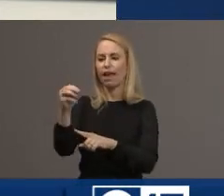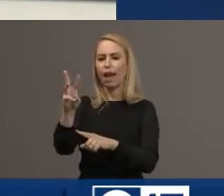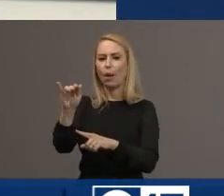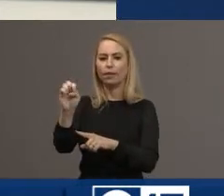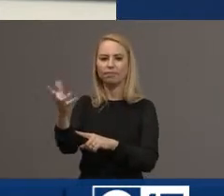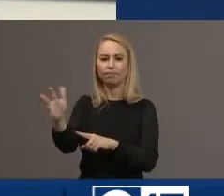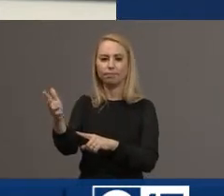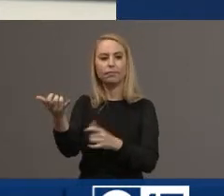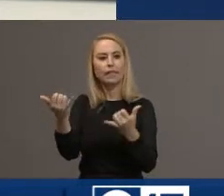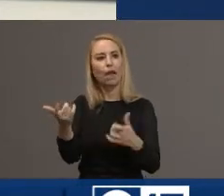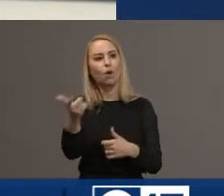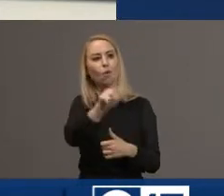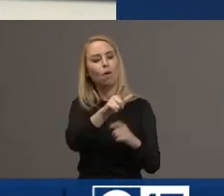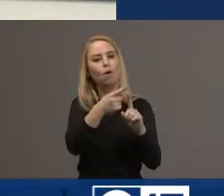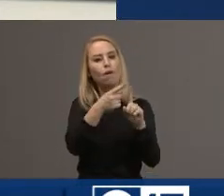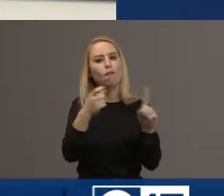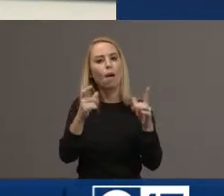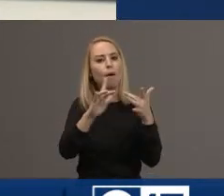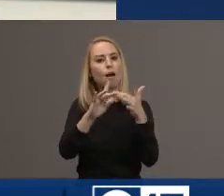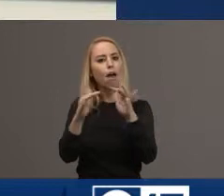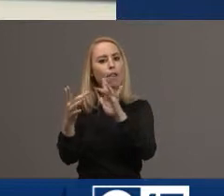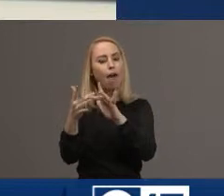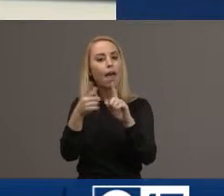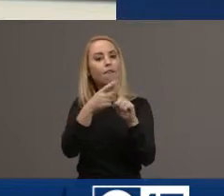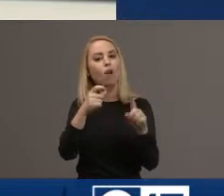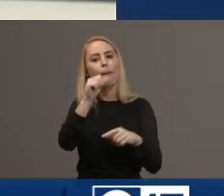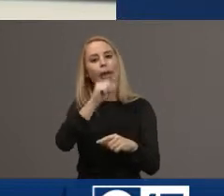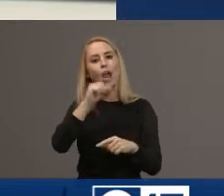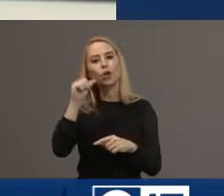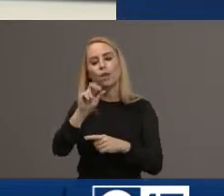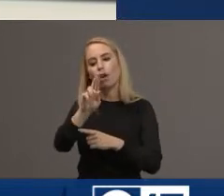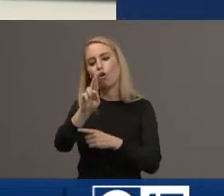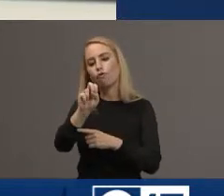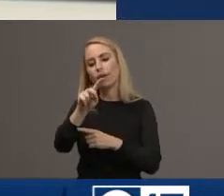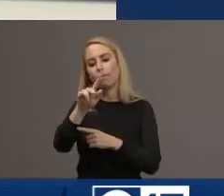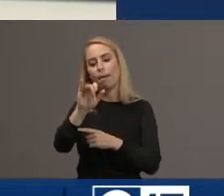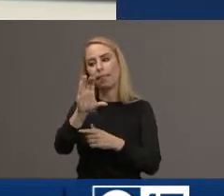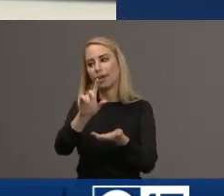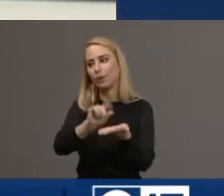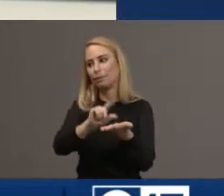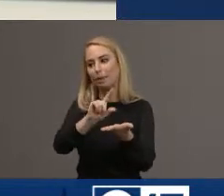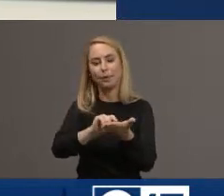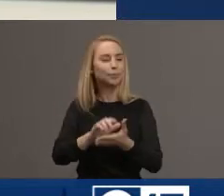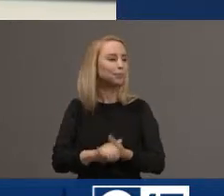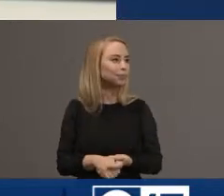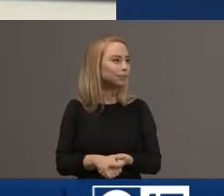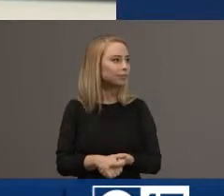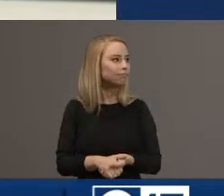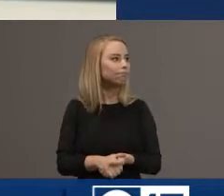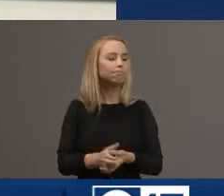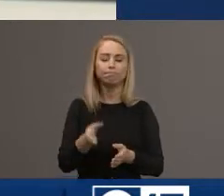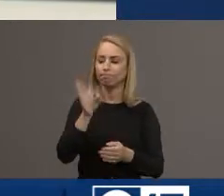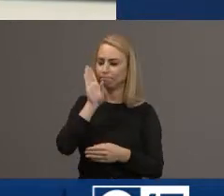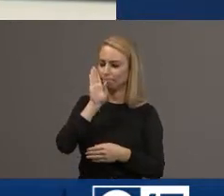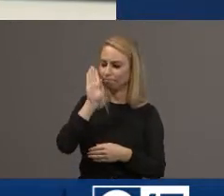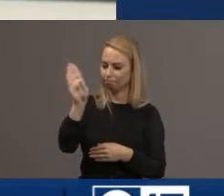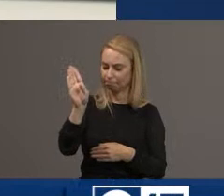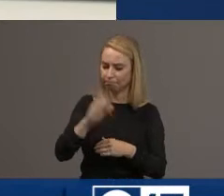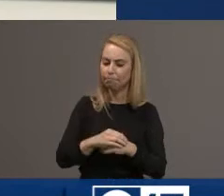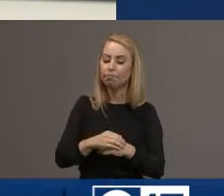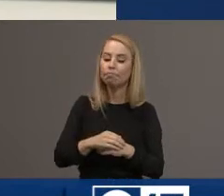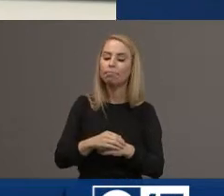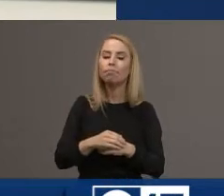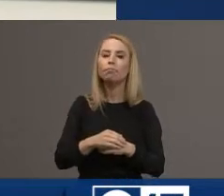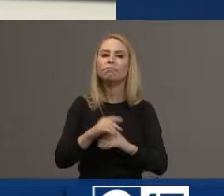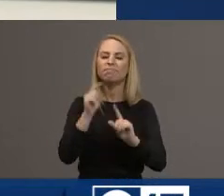question from the Zoom board here. Rachel Linegang from the Arizona Republic. Rachel, go ahead. Hi, Governor. Part of the idea